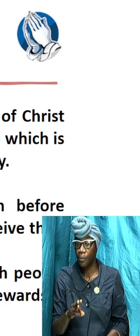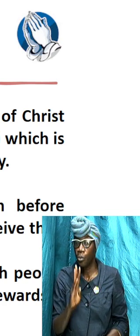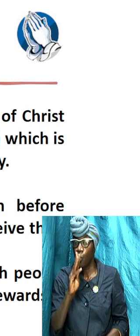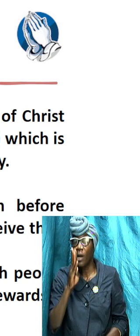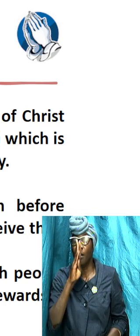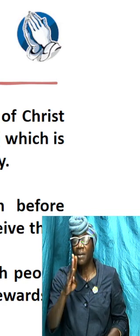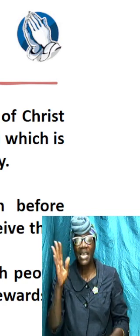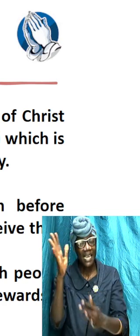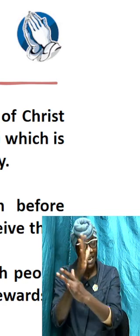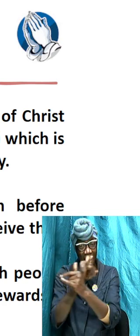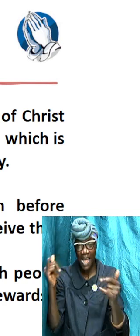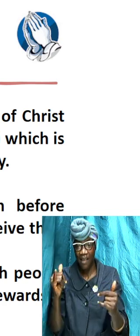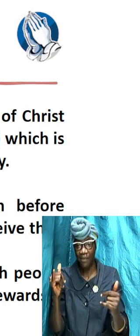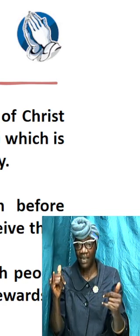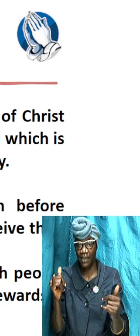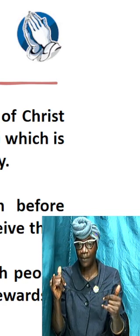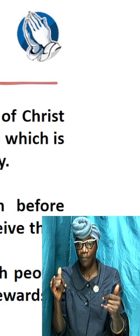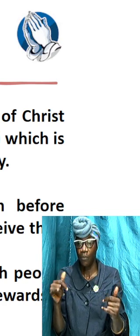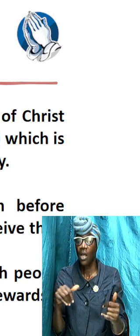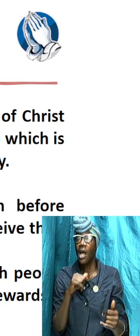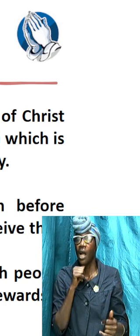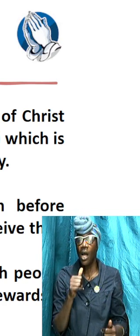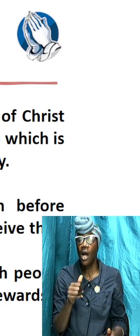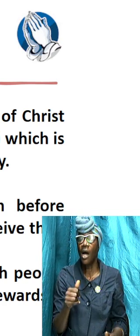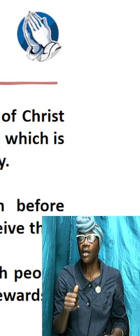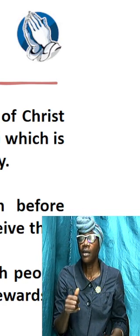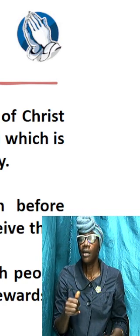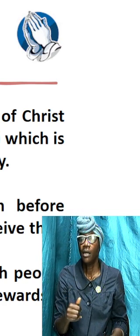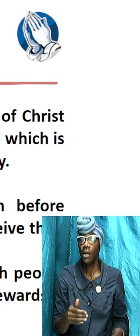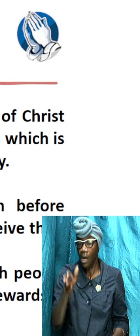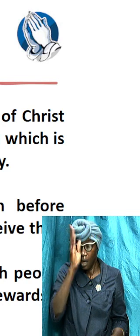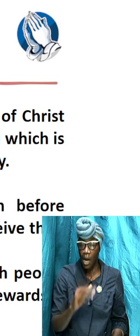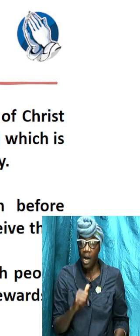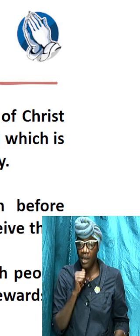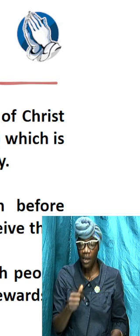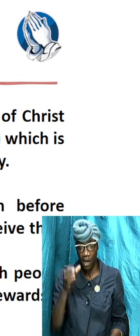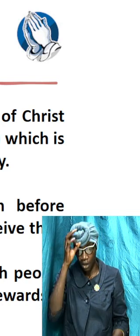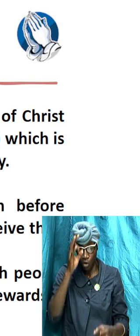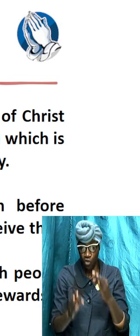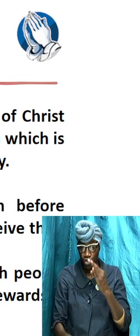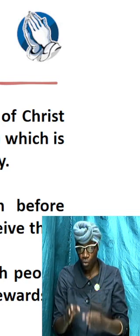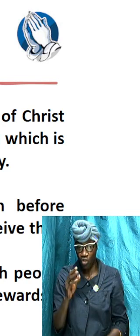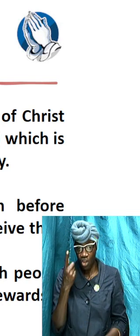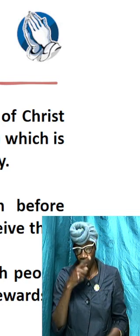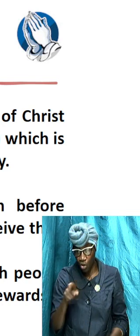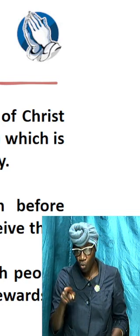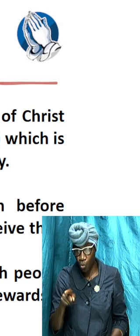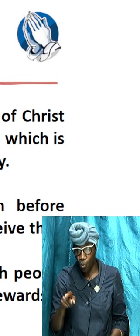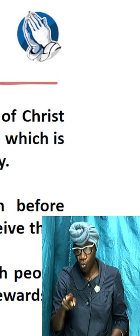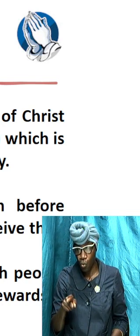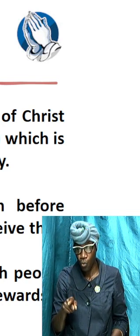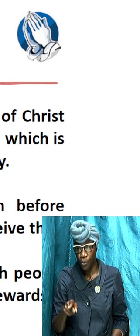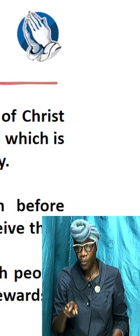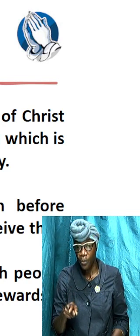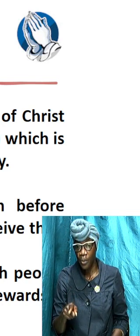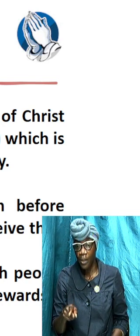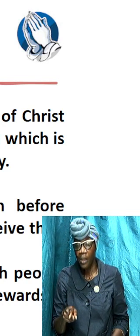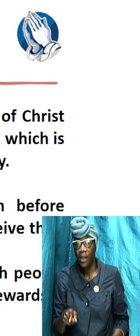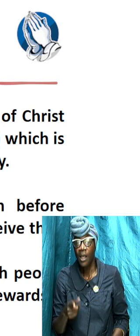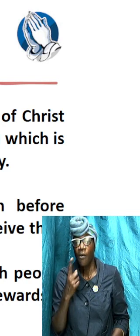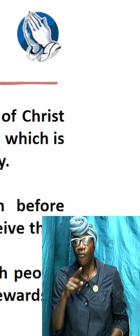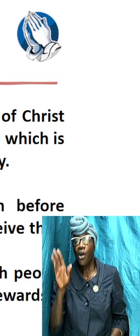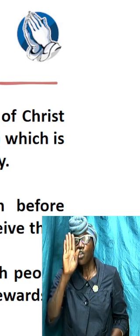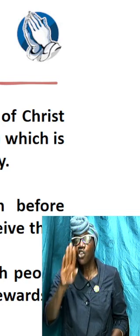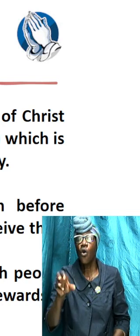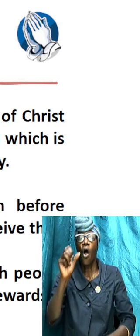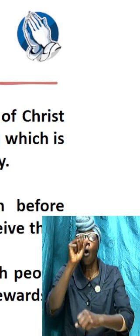heaven. Amen. So God is not judging you for sin. When the Bible says you shall appear before the judgment seat. But what God is judging you is for your